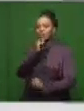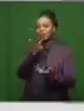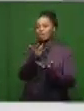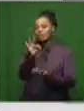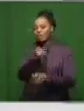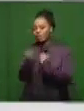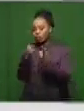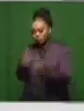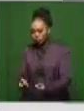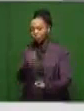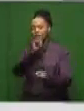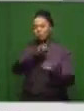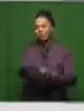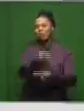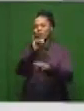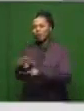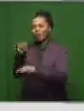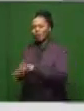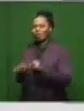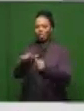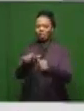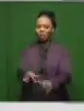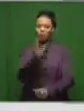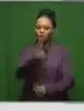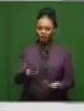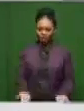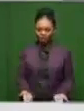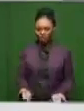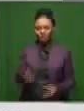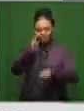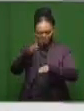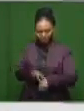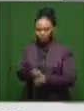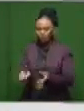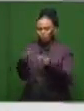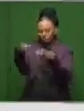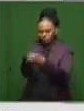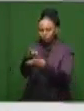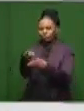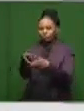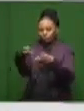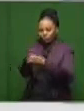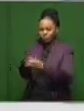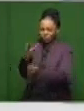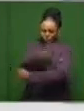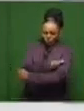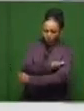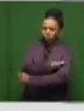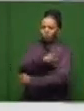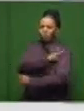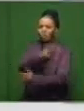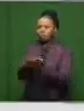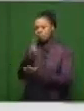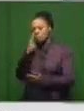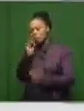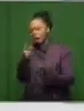So we have to be able to get high levels of people eventually immunized so that we do interrupt transmission of the